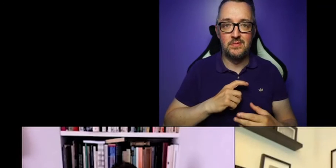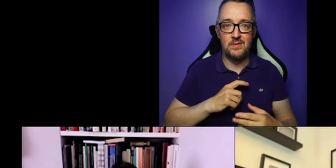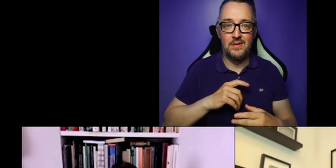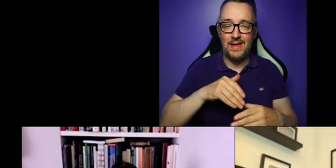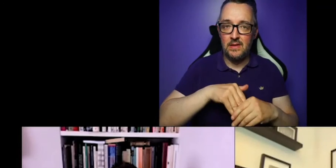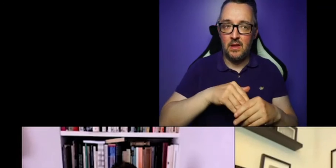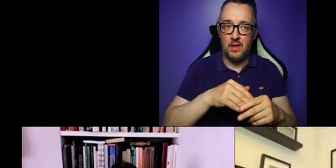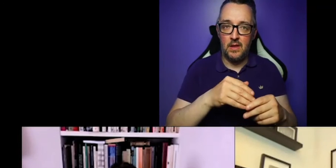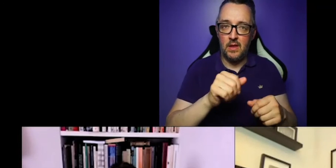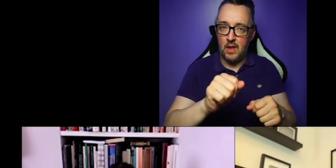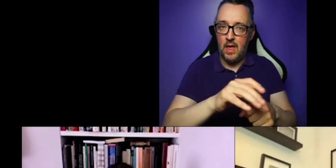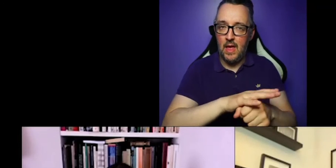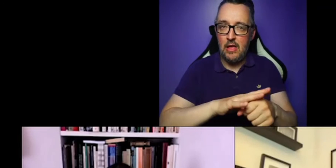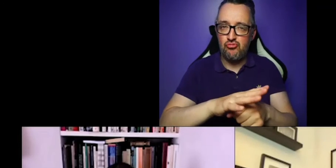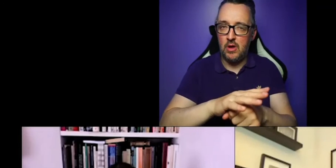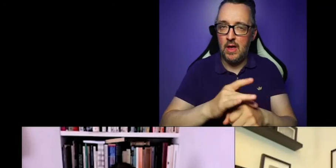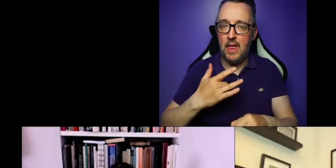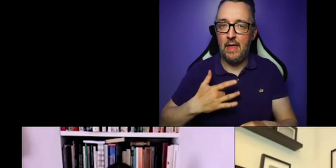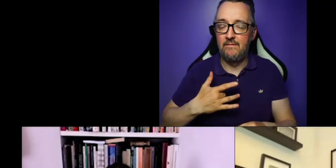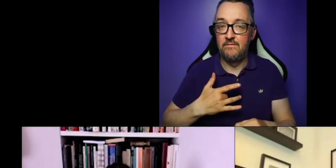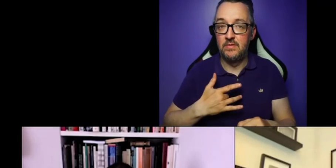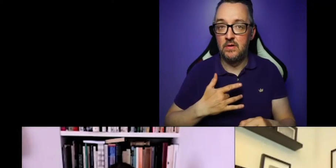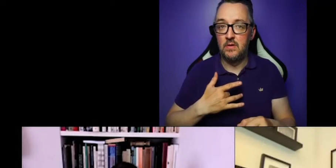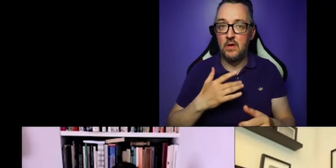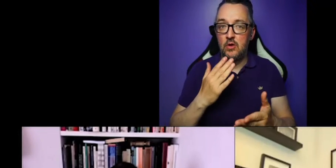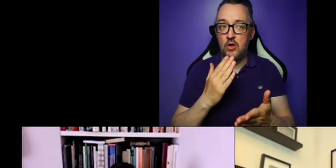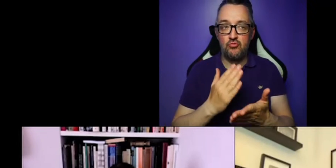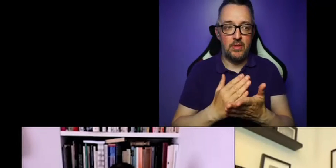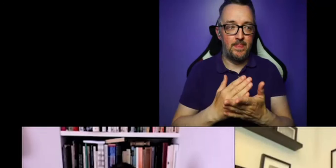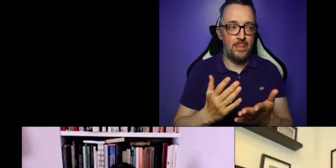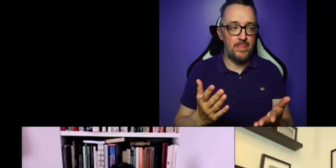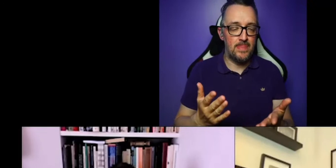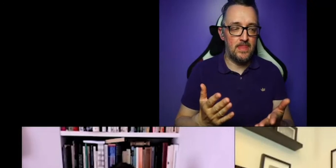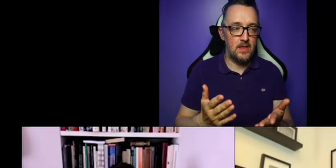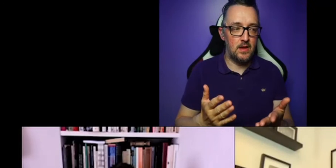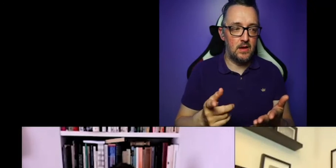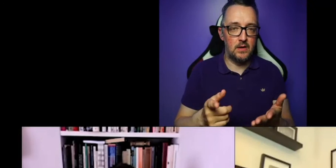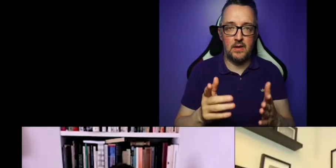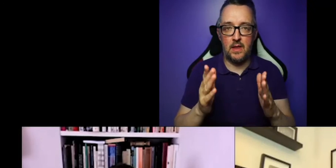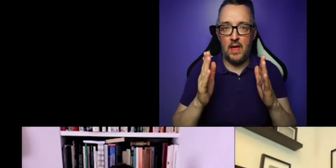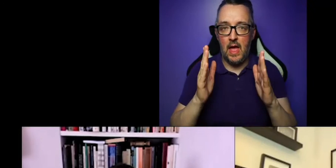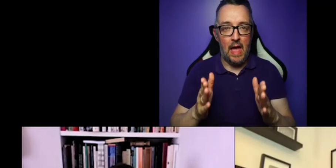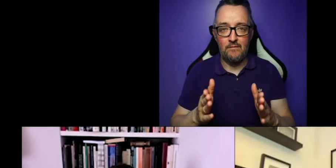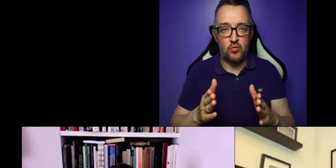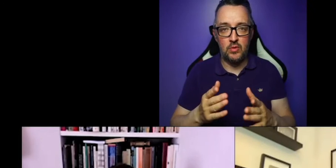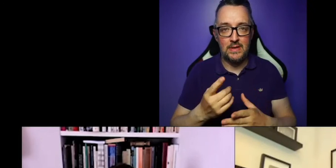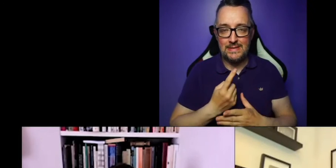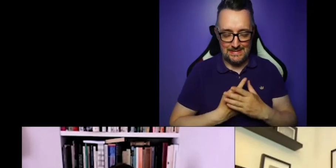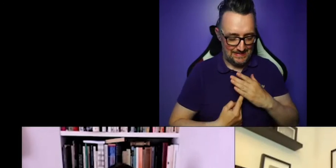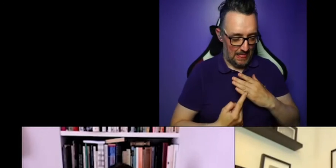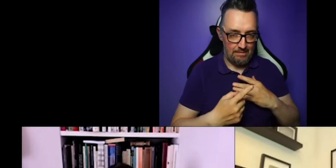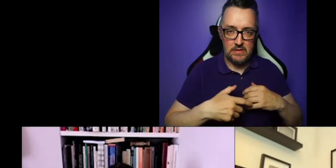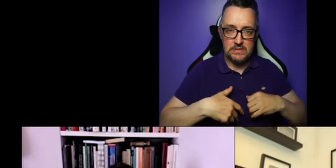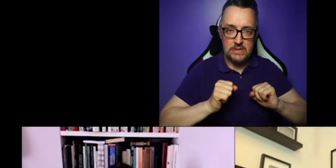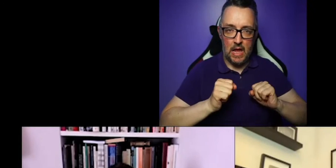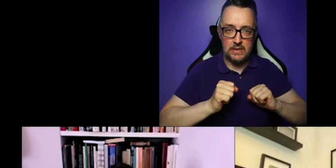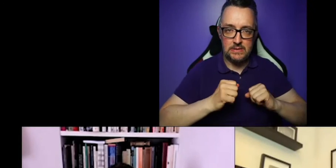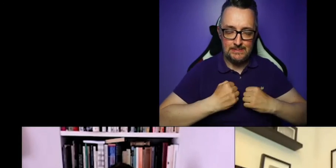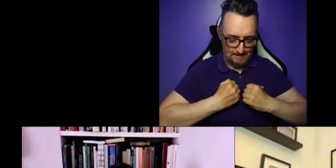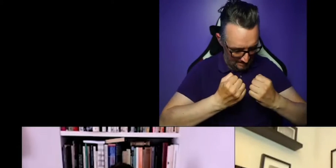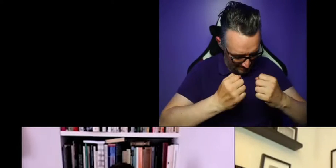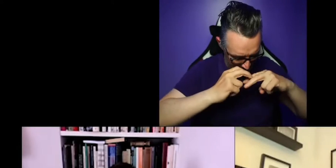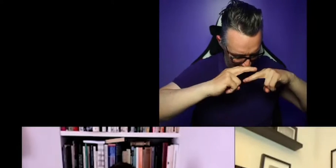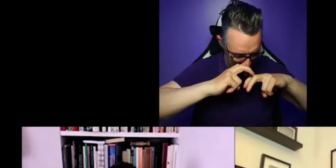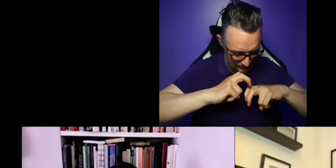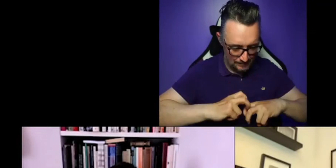other areas of your life. But it's sort of almost got to be something that, you know, begins with you. That's my sense anyway. And